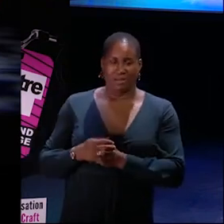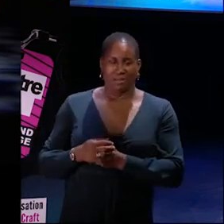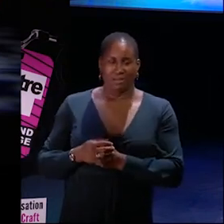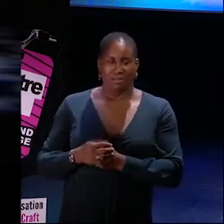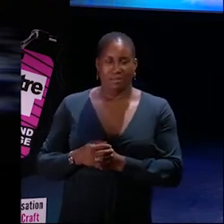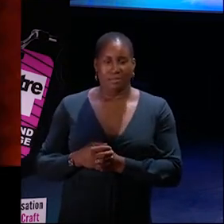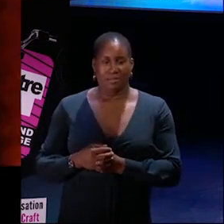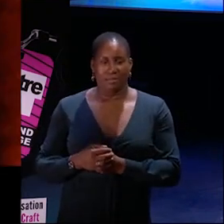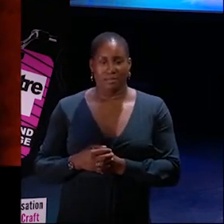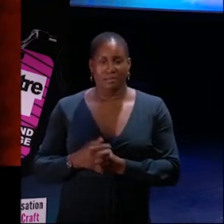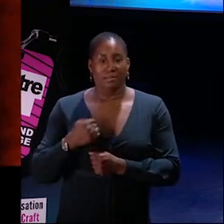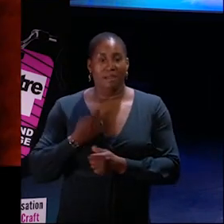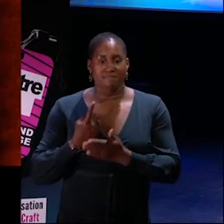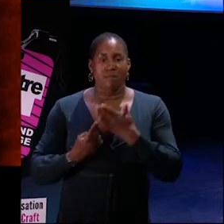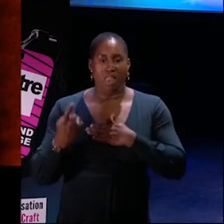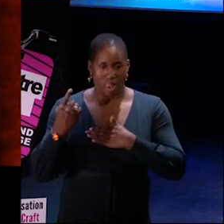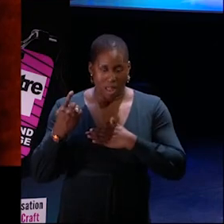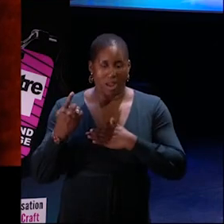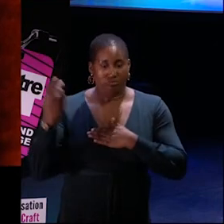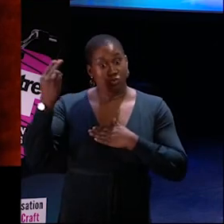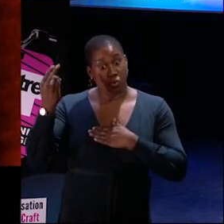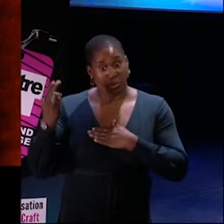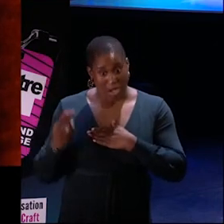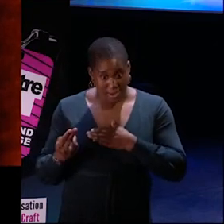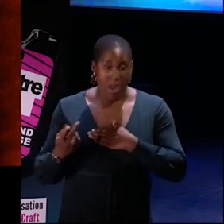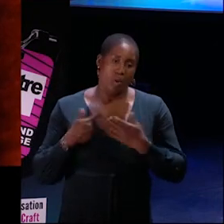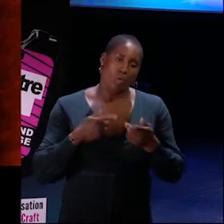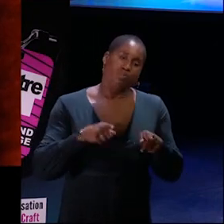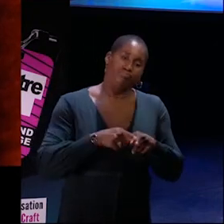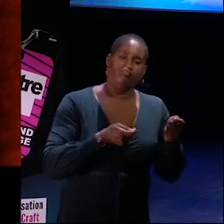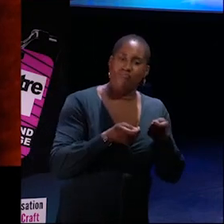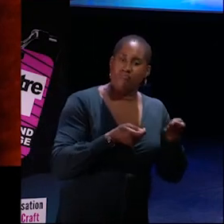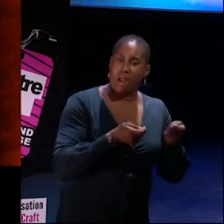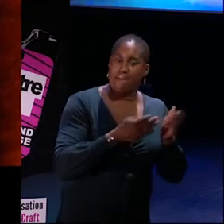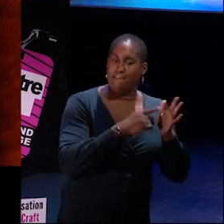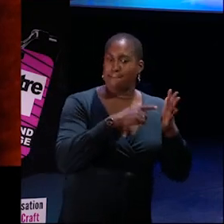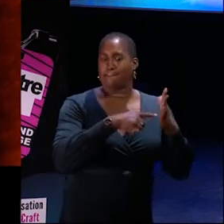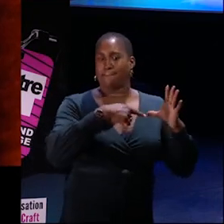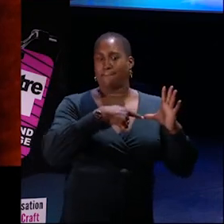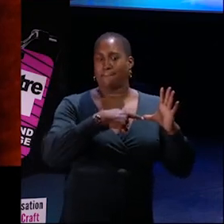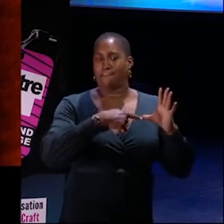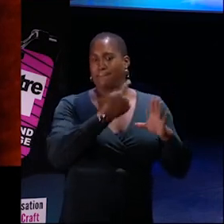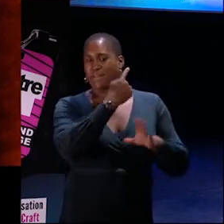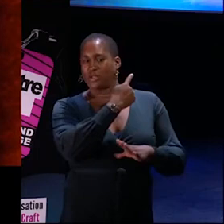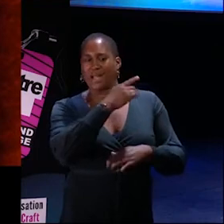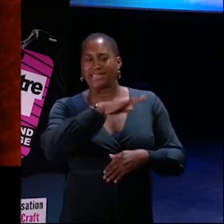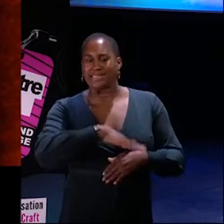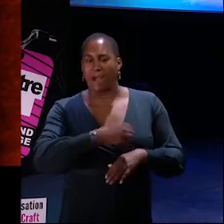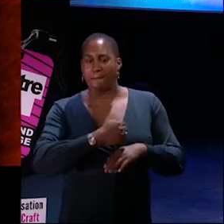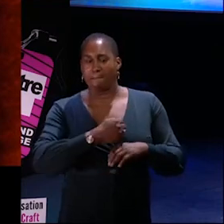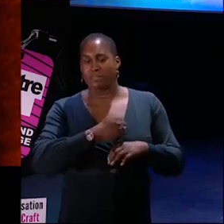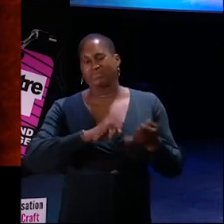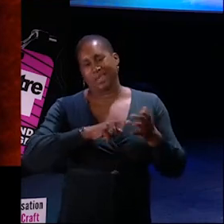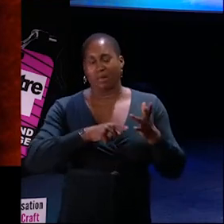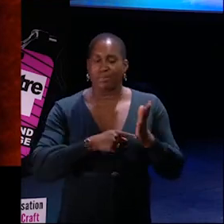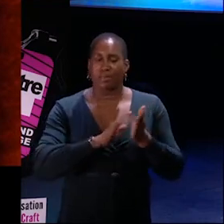before me. I'm a freelance designer as well as running Meta. This was Tubular Bells at the South Bank Centre that I did the lighting and sorted the